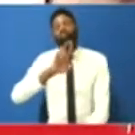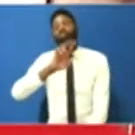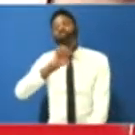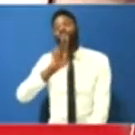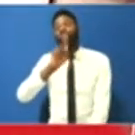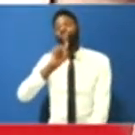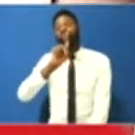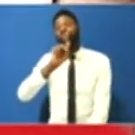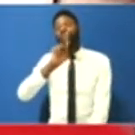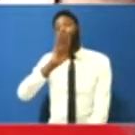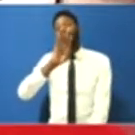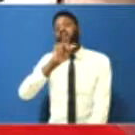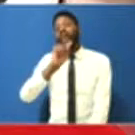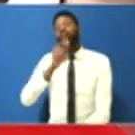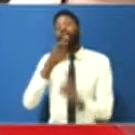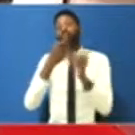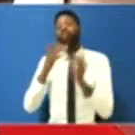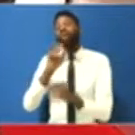news